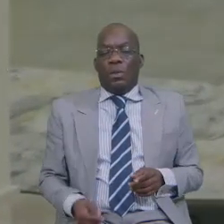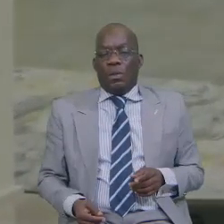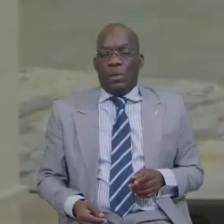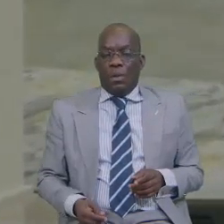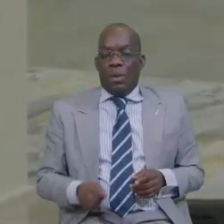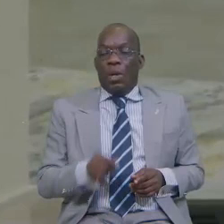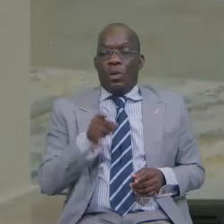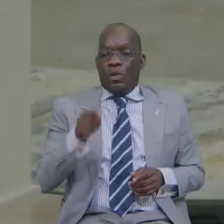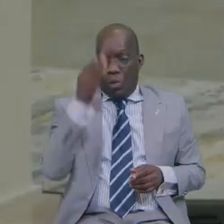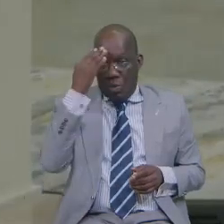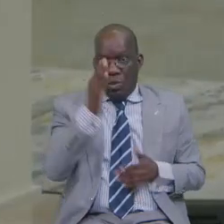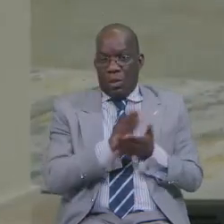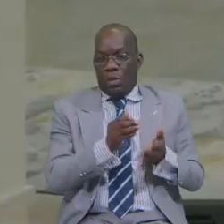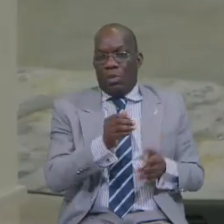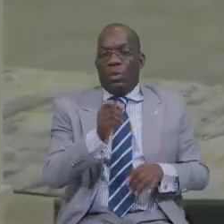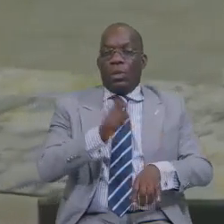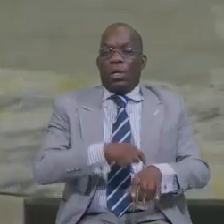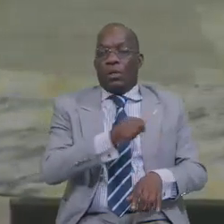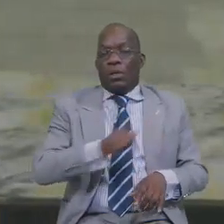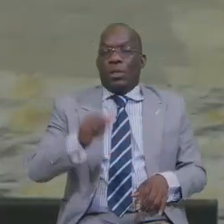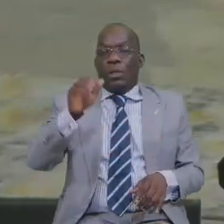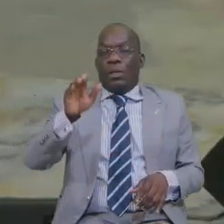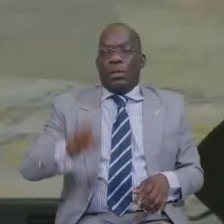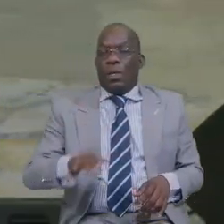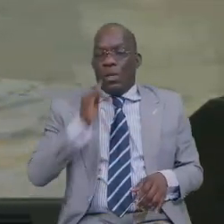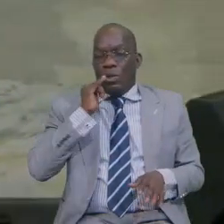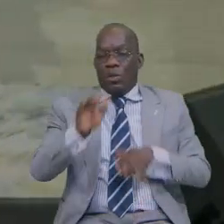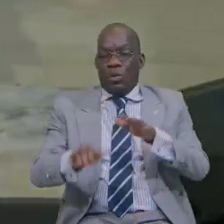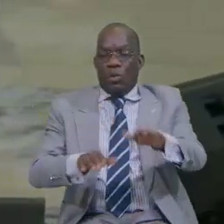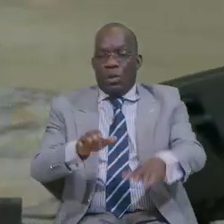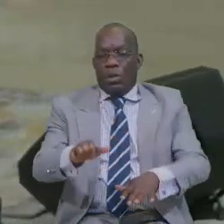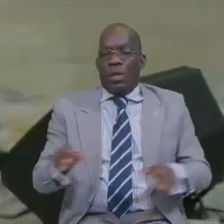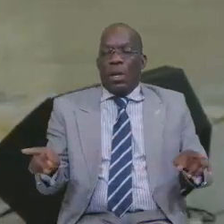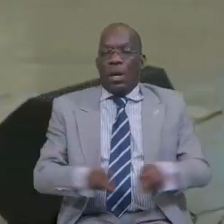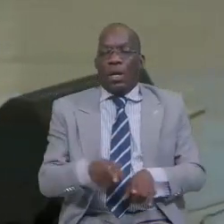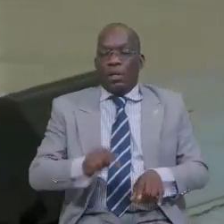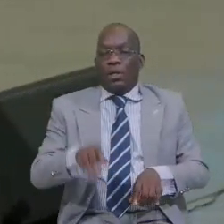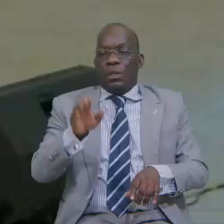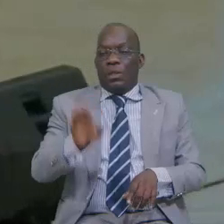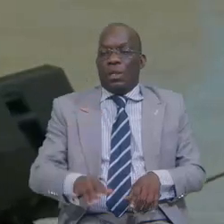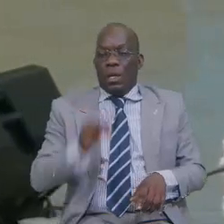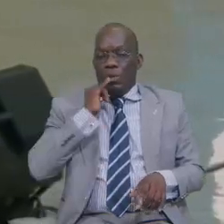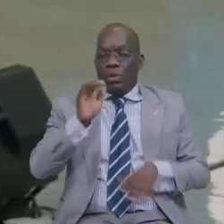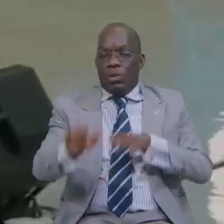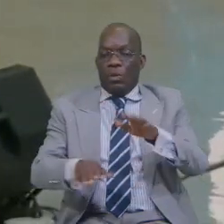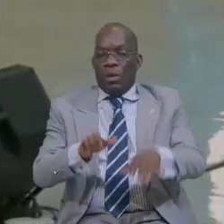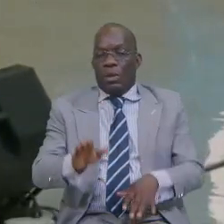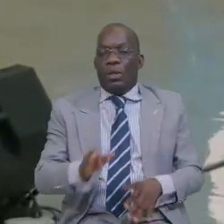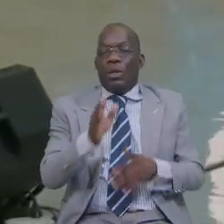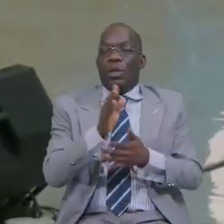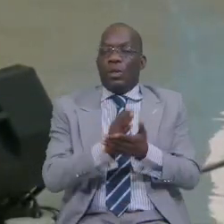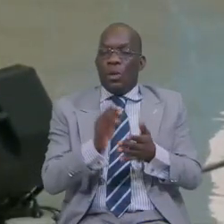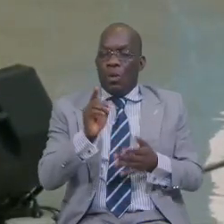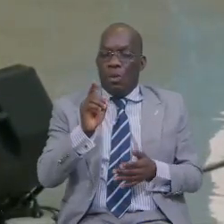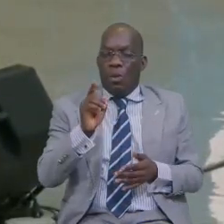little child. And as that little child is moving, somebody says, I see a champion